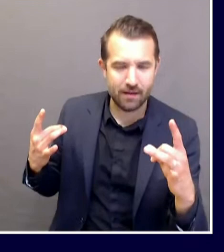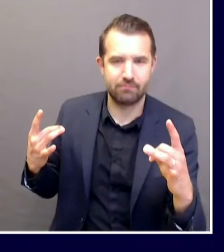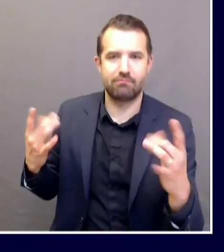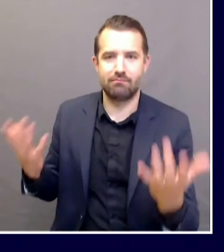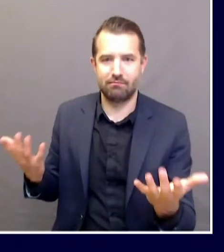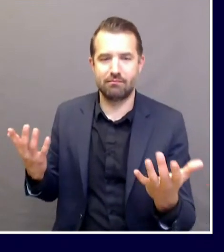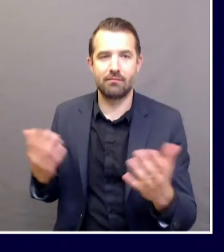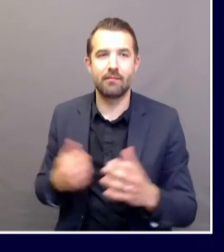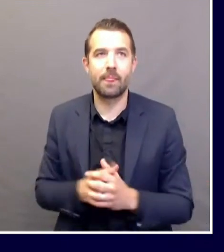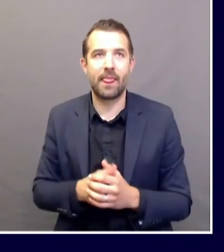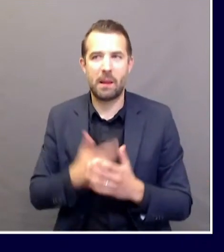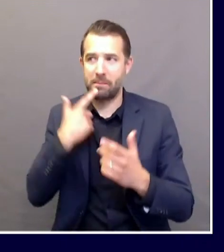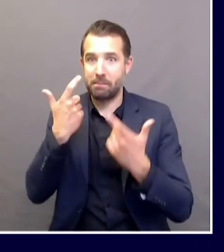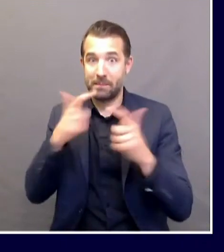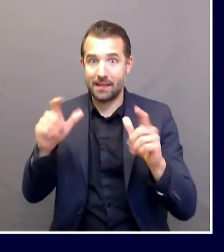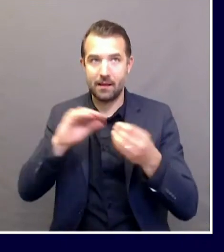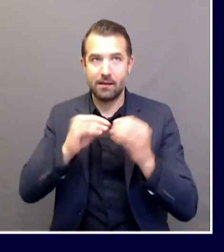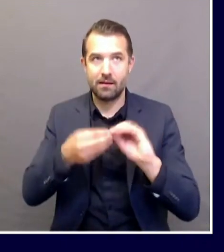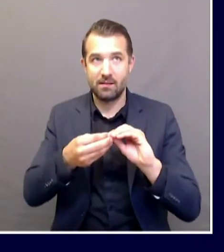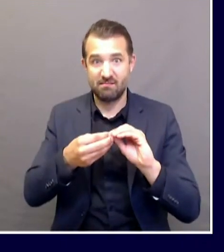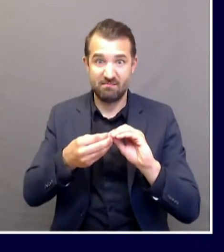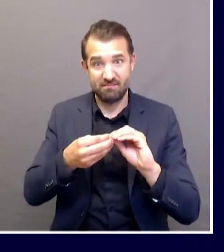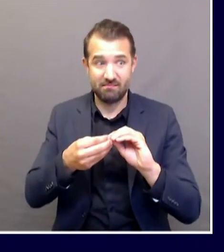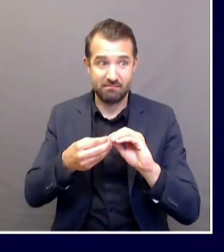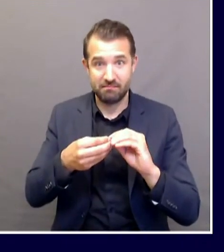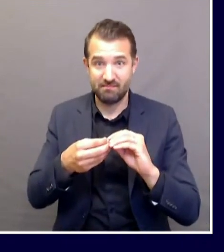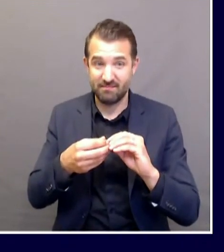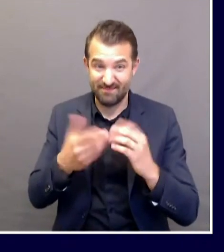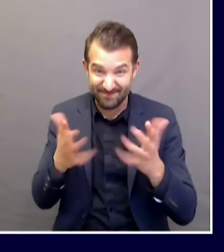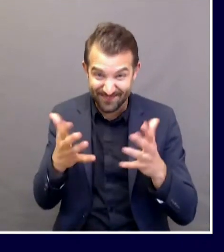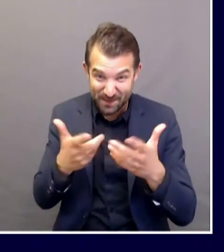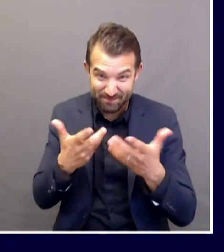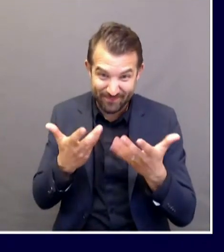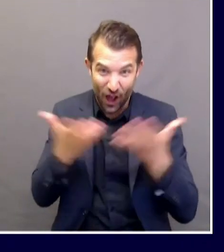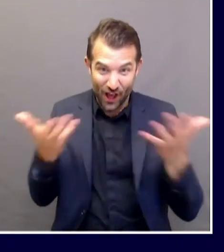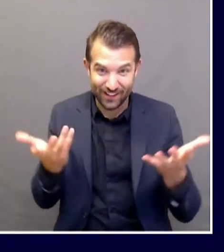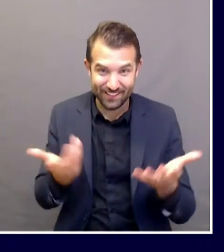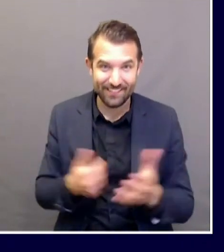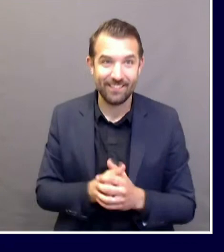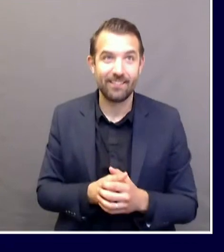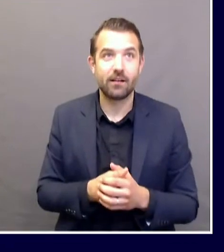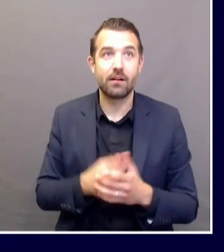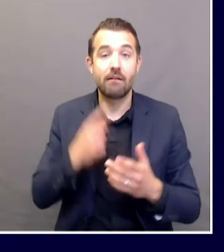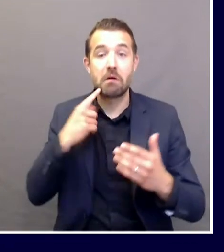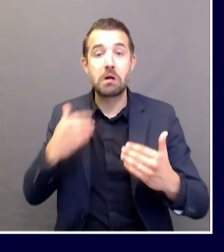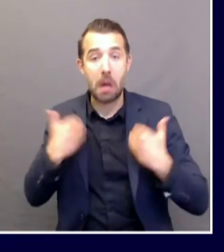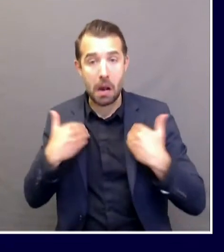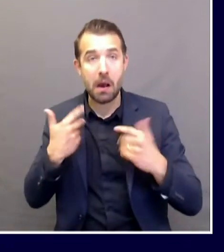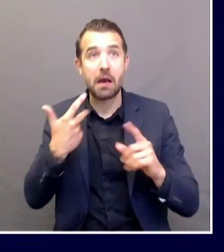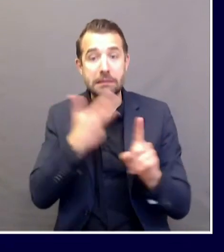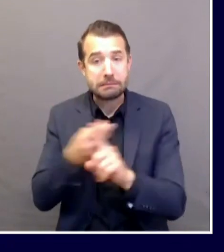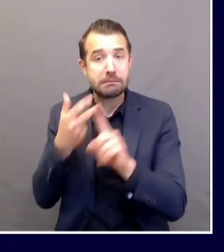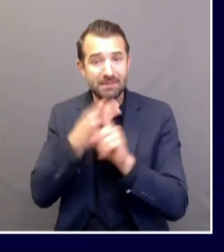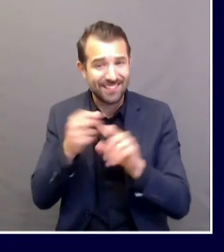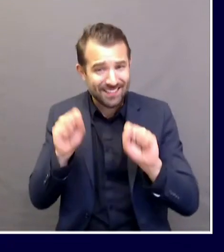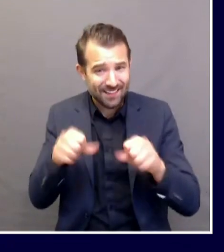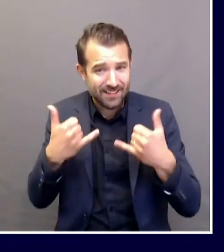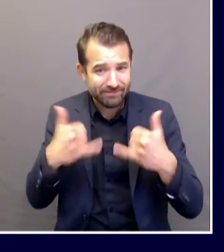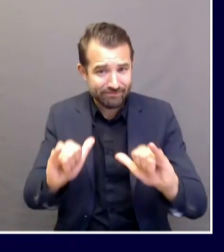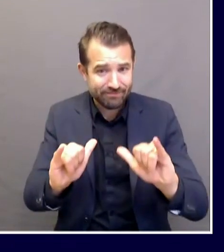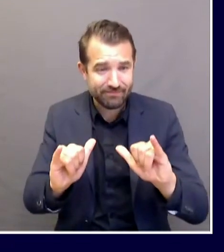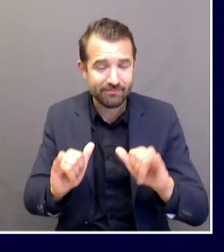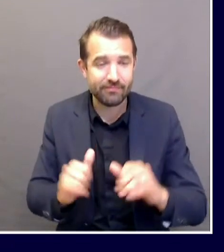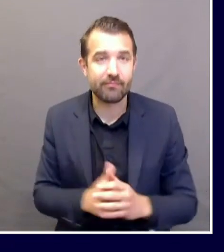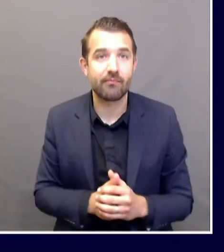side, although older folks in Maine do account for the higher share of who's been vaccinated, and their rates of being hospitalized have